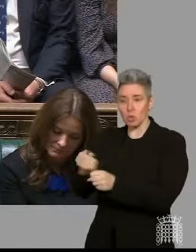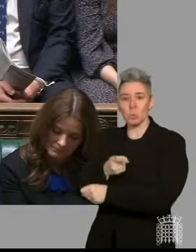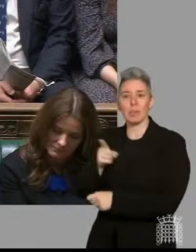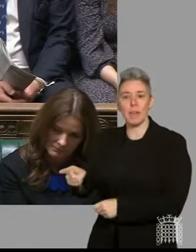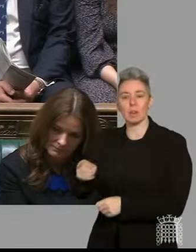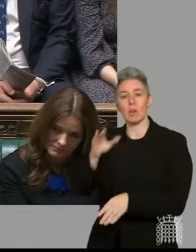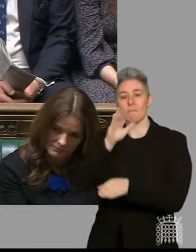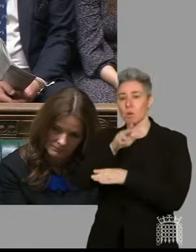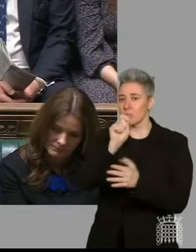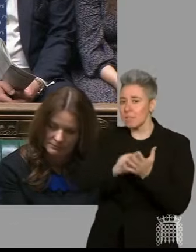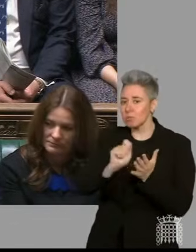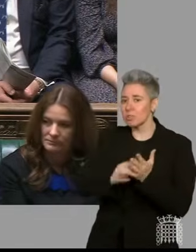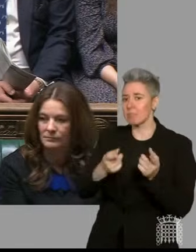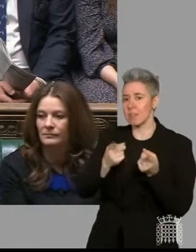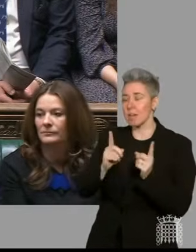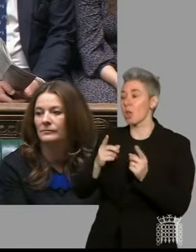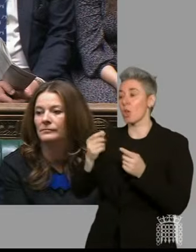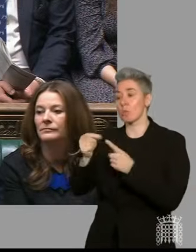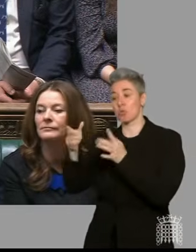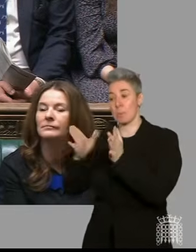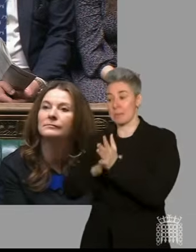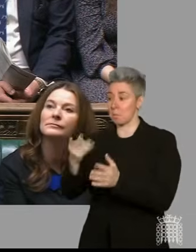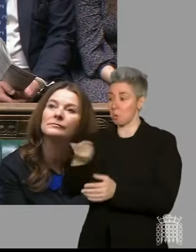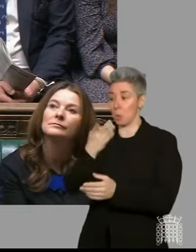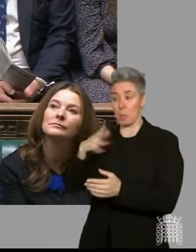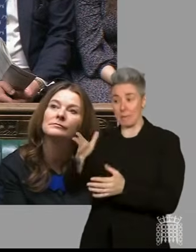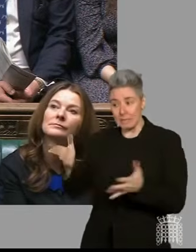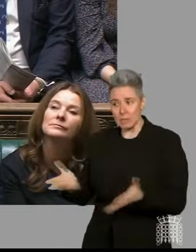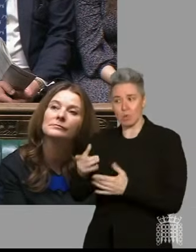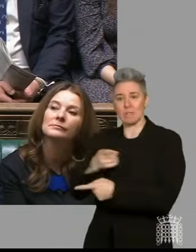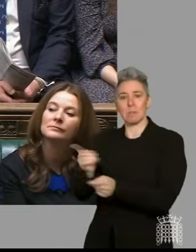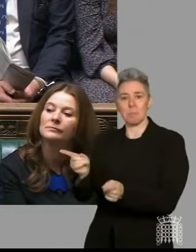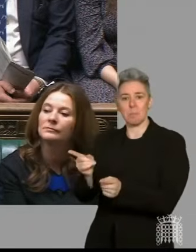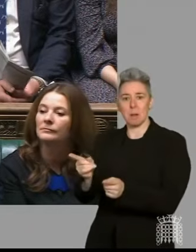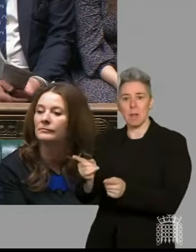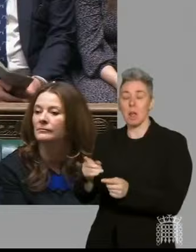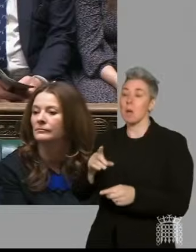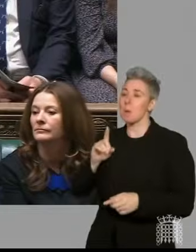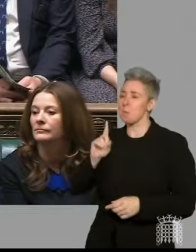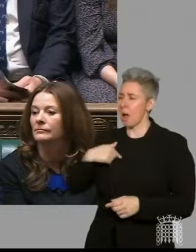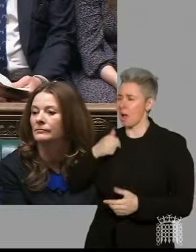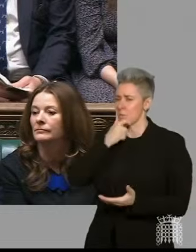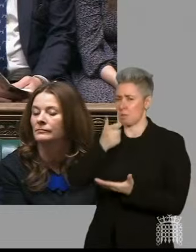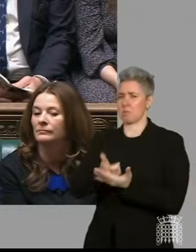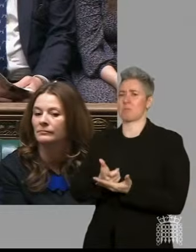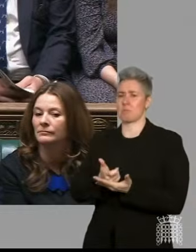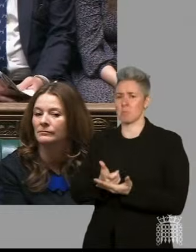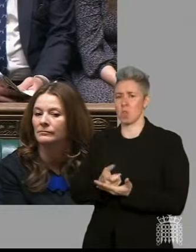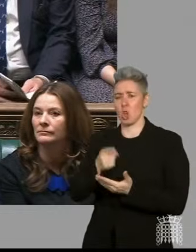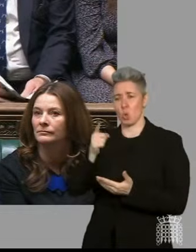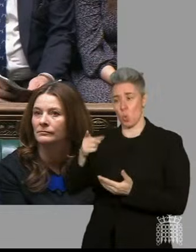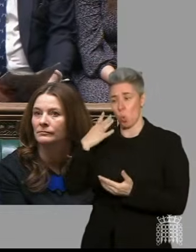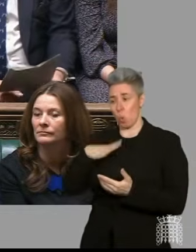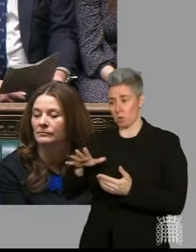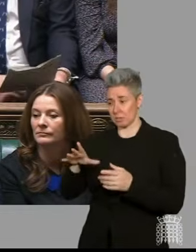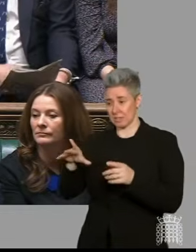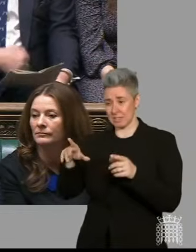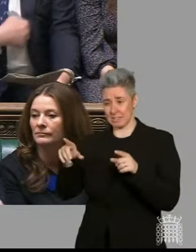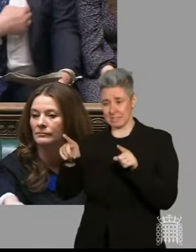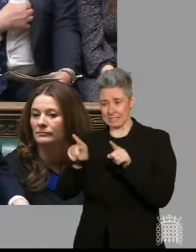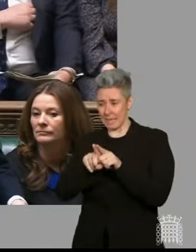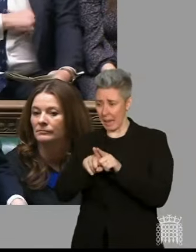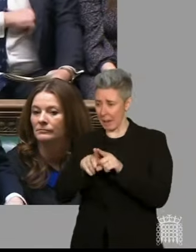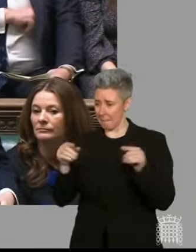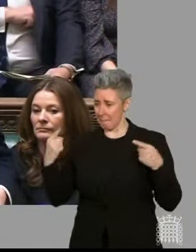But I find it quite extraordinary that she seeks to draw parallels between the legitimate war of self-defence of Israel and